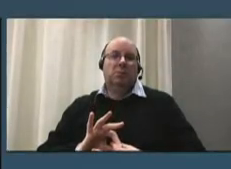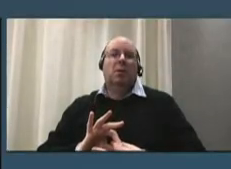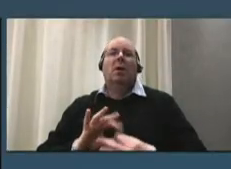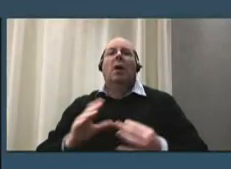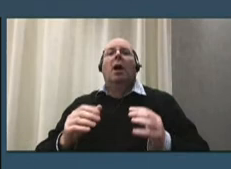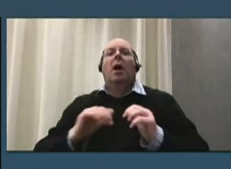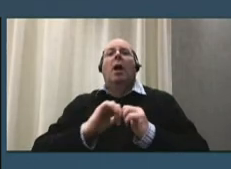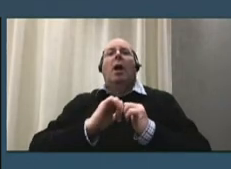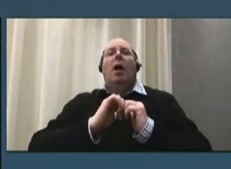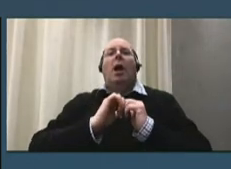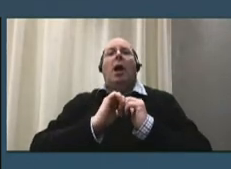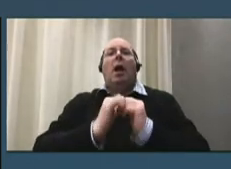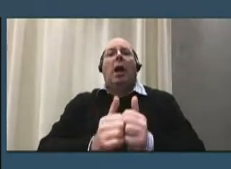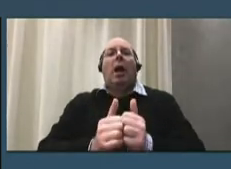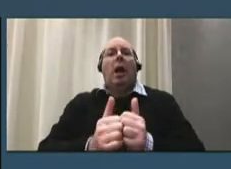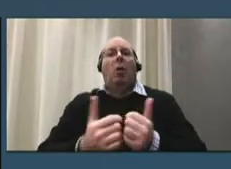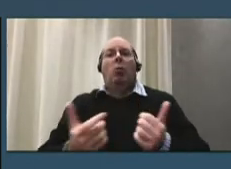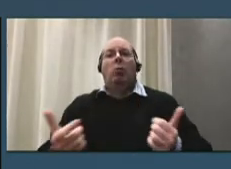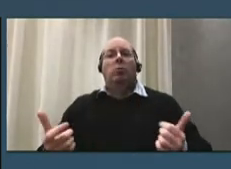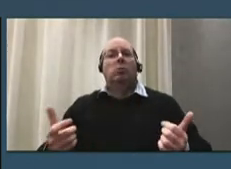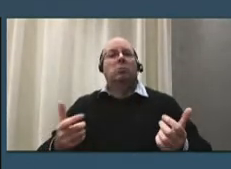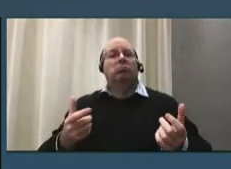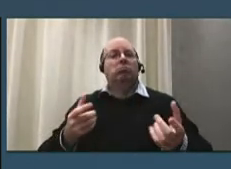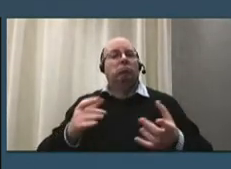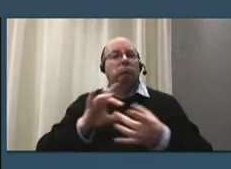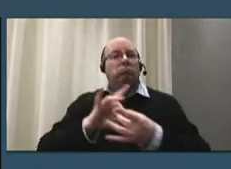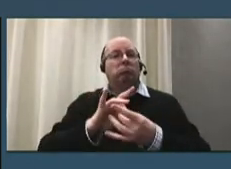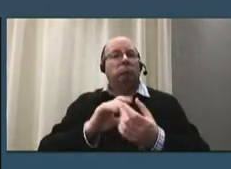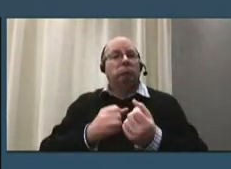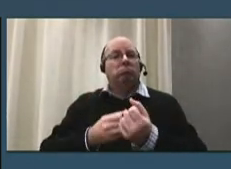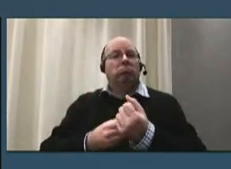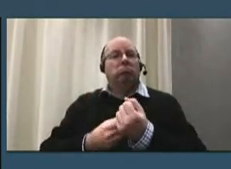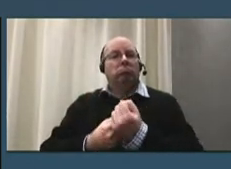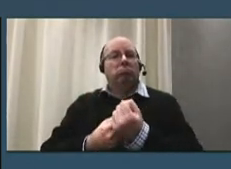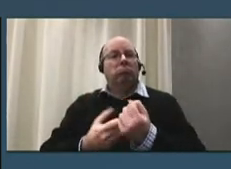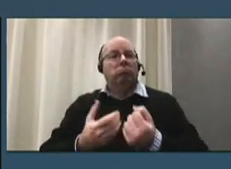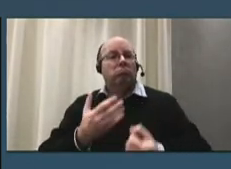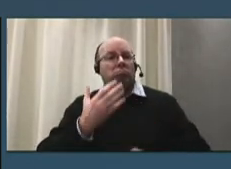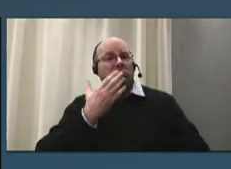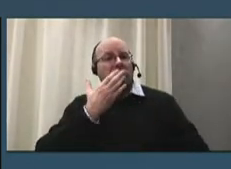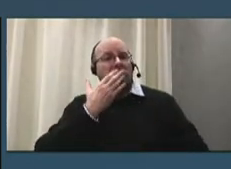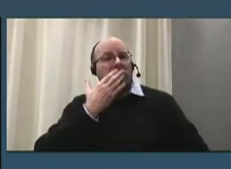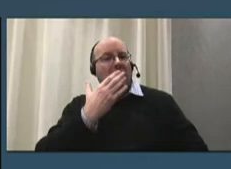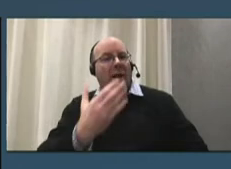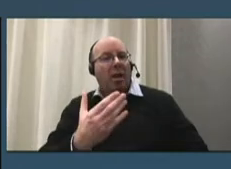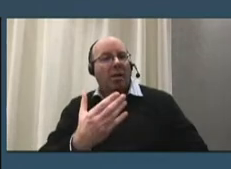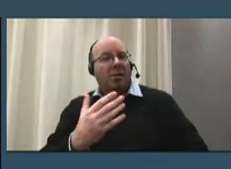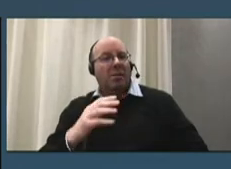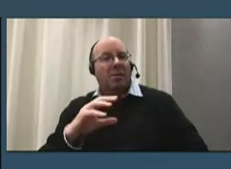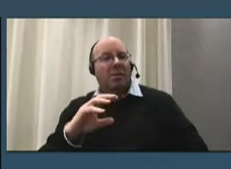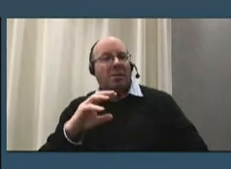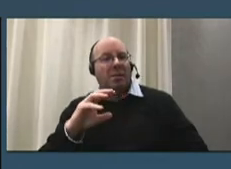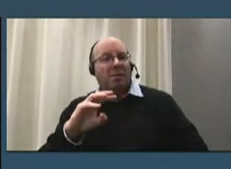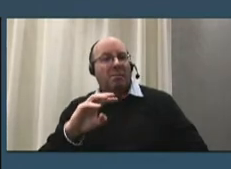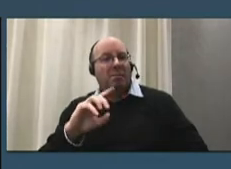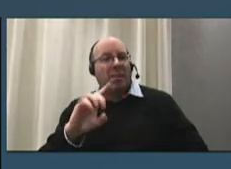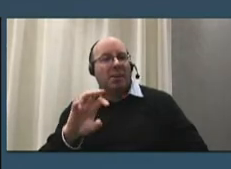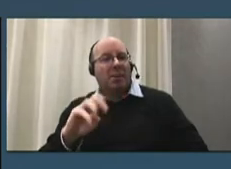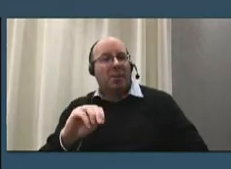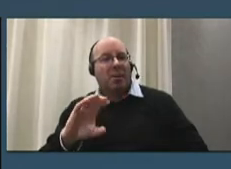time. Thank you, Dr. McKnight. And now I'm going to turn it over to Renee. Renee, you're up.